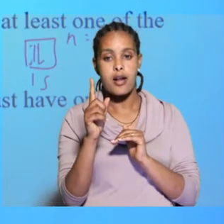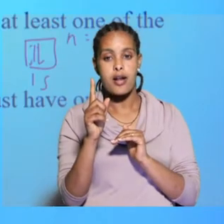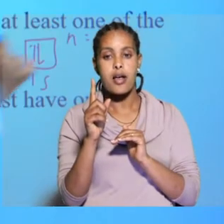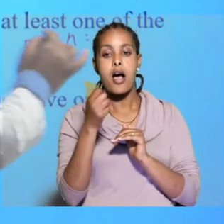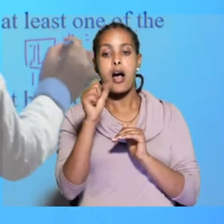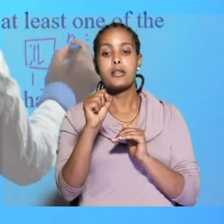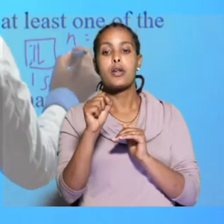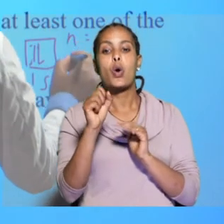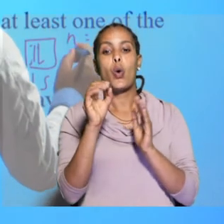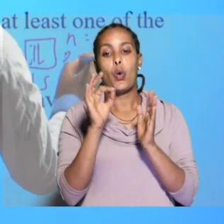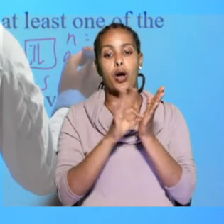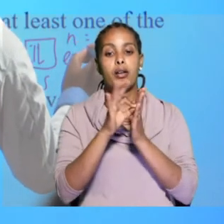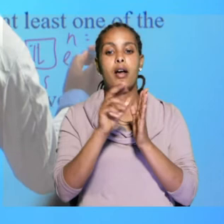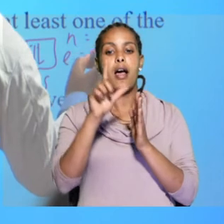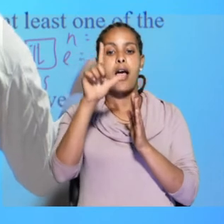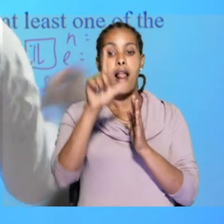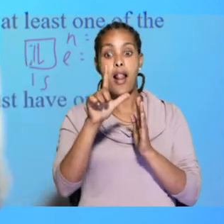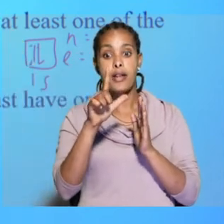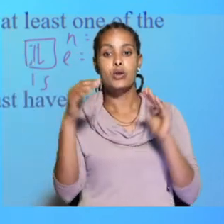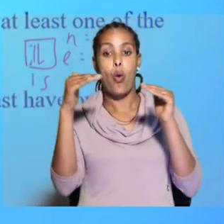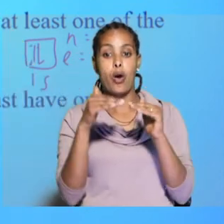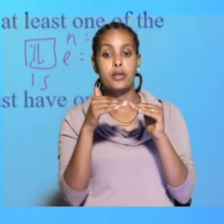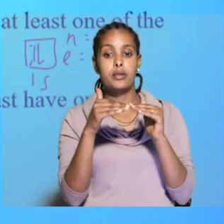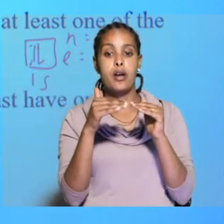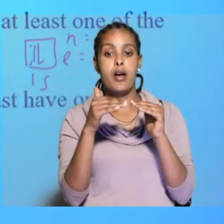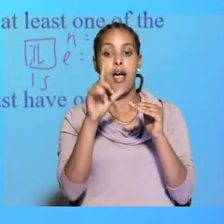As mutual quantum number l equals to,